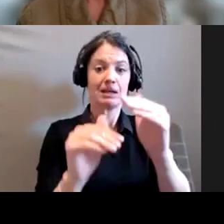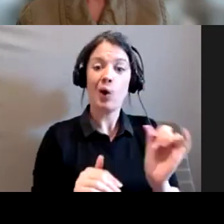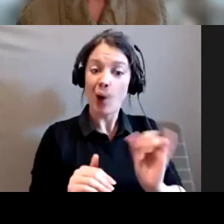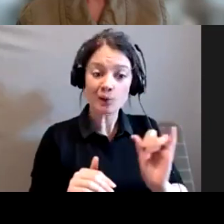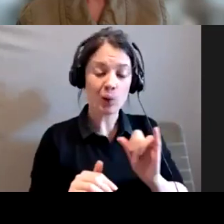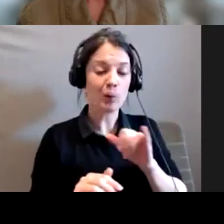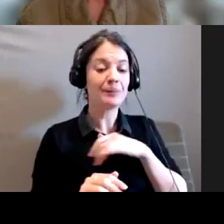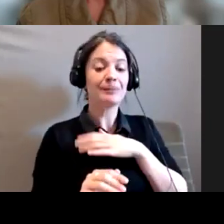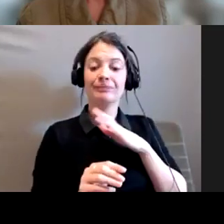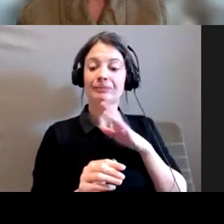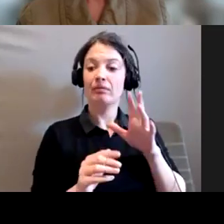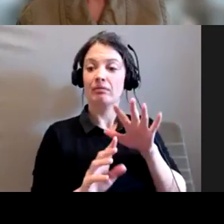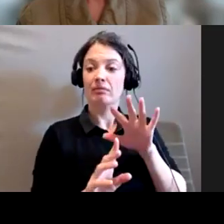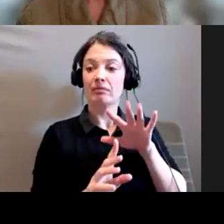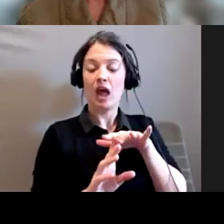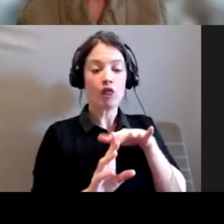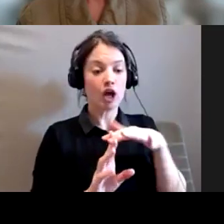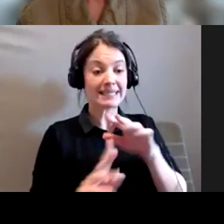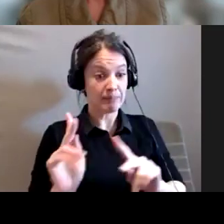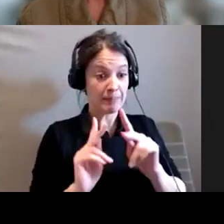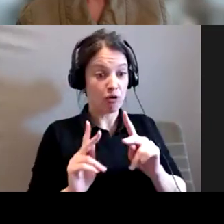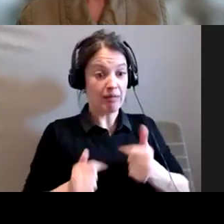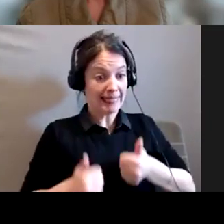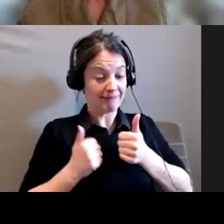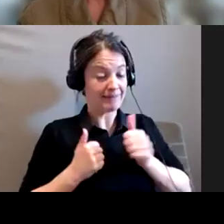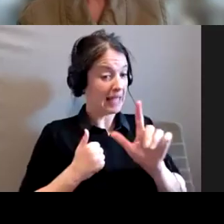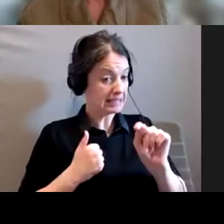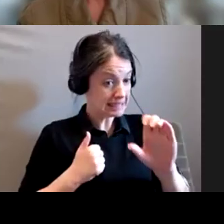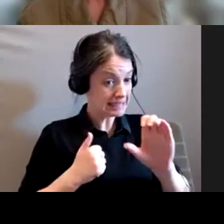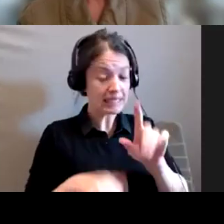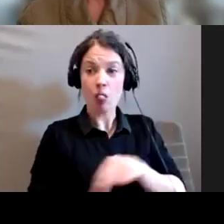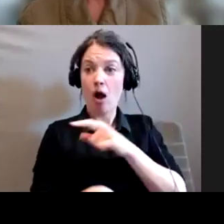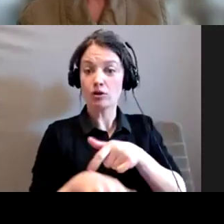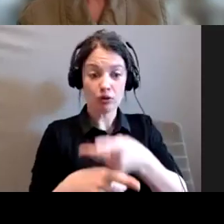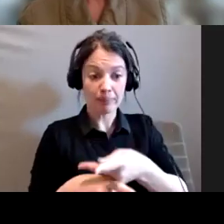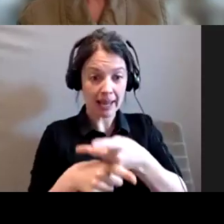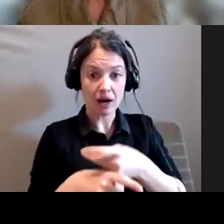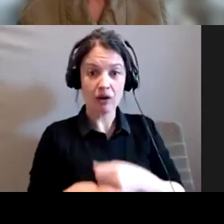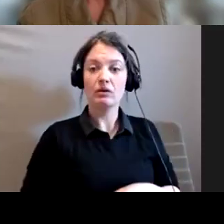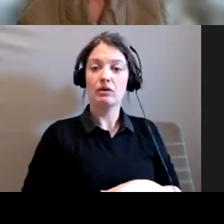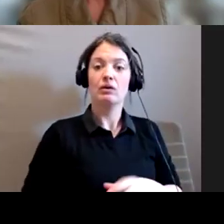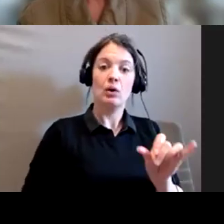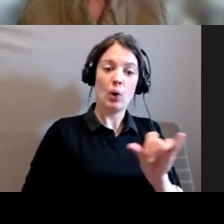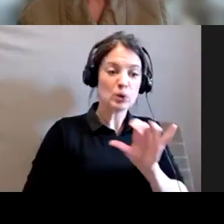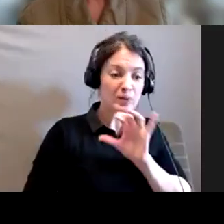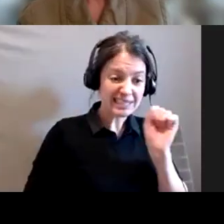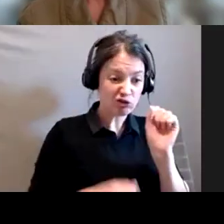people in long-term care and seniors in general, there is often, as has been pointed